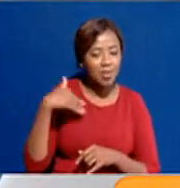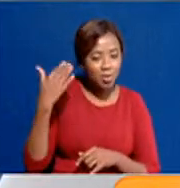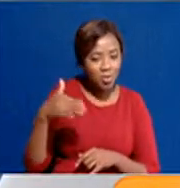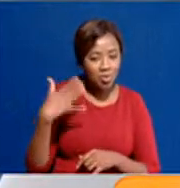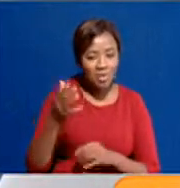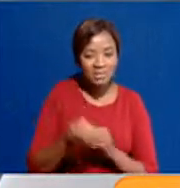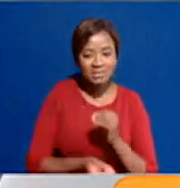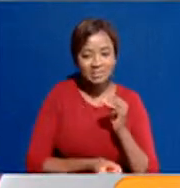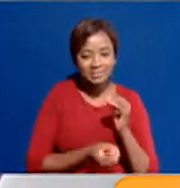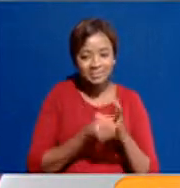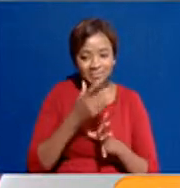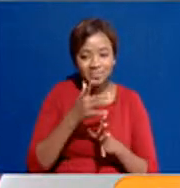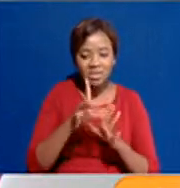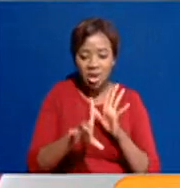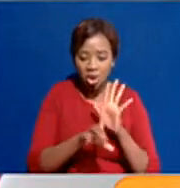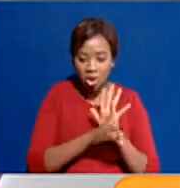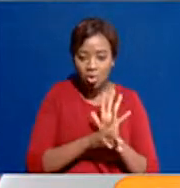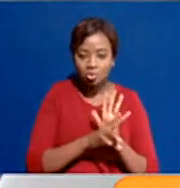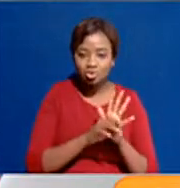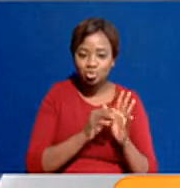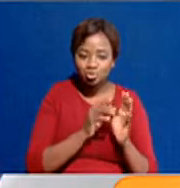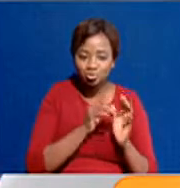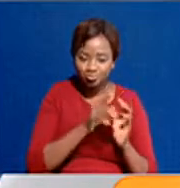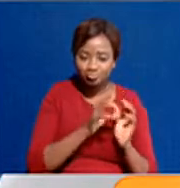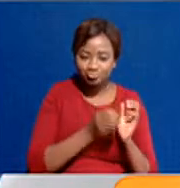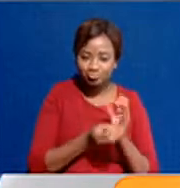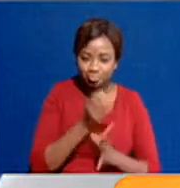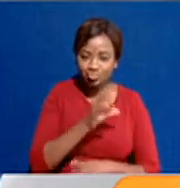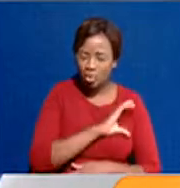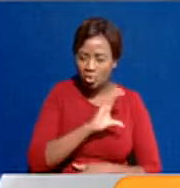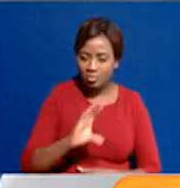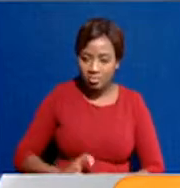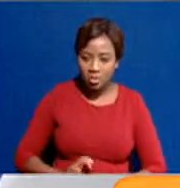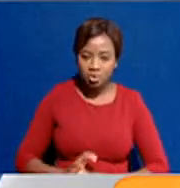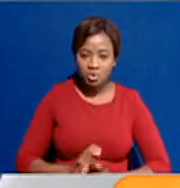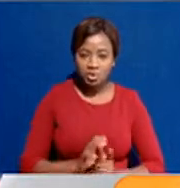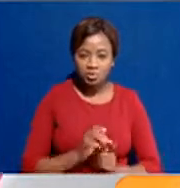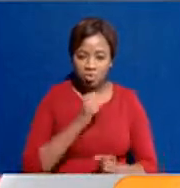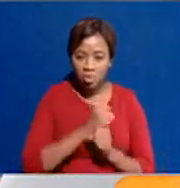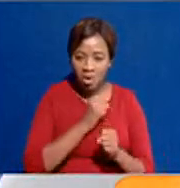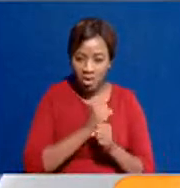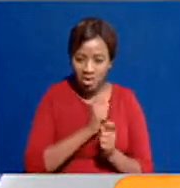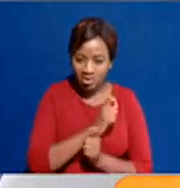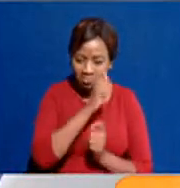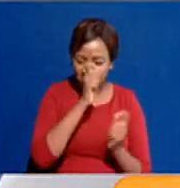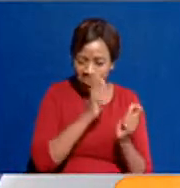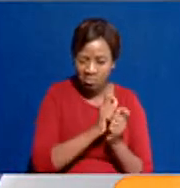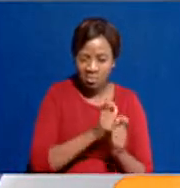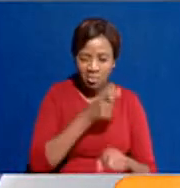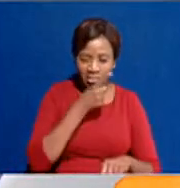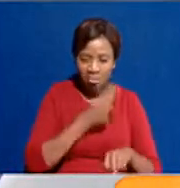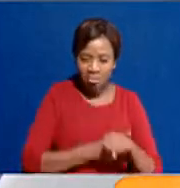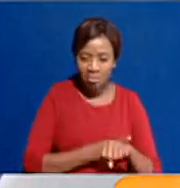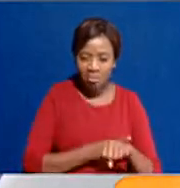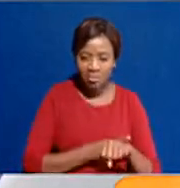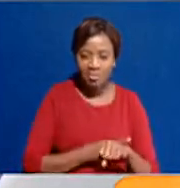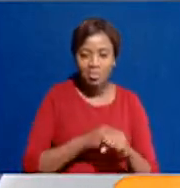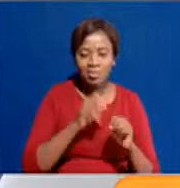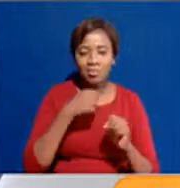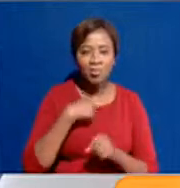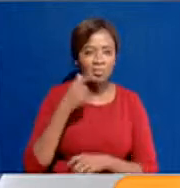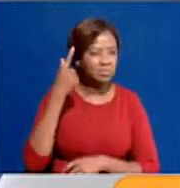commission for a time. We gave it a time clause. Right. We hardly ever think about, okay, so let's make a law that is